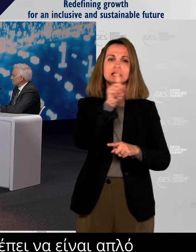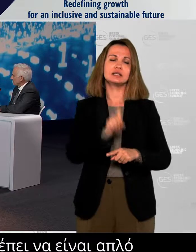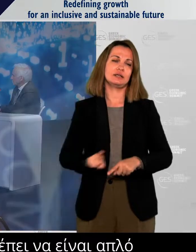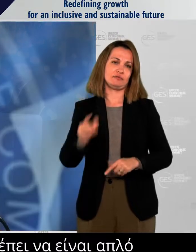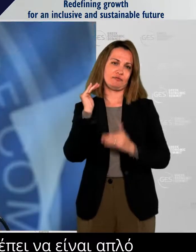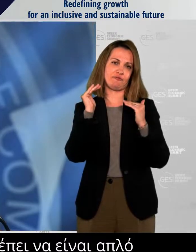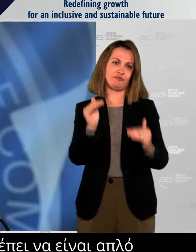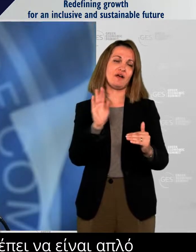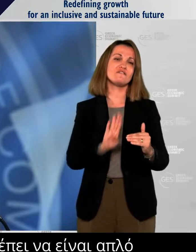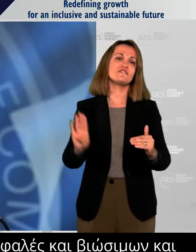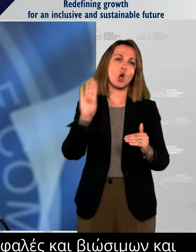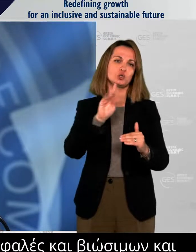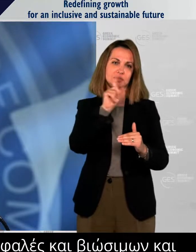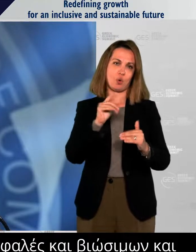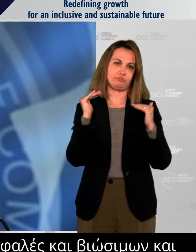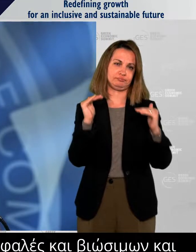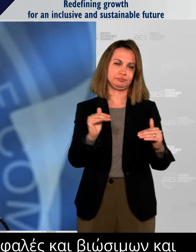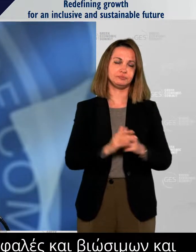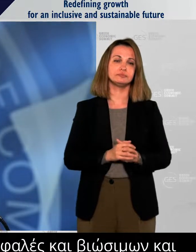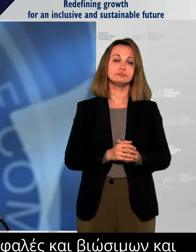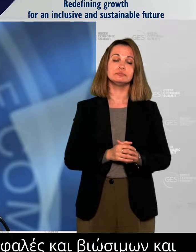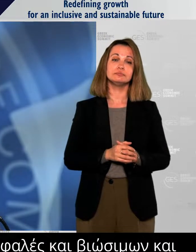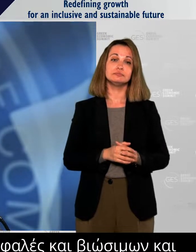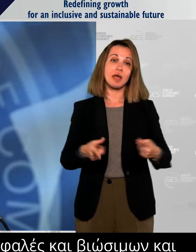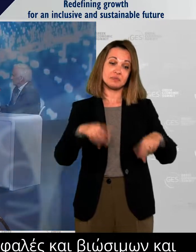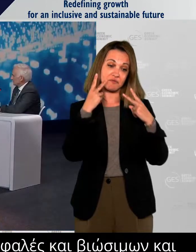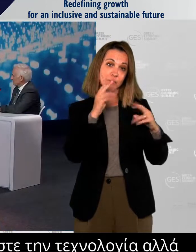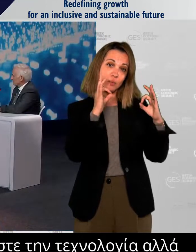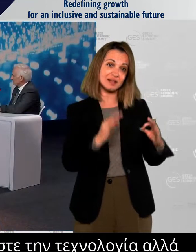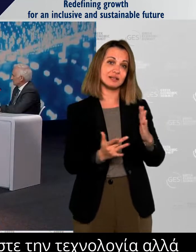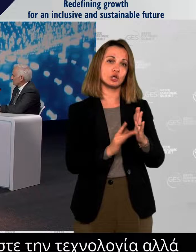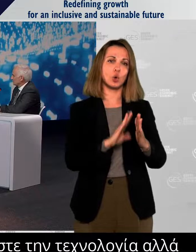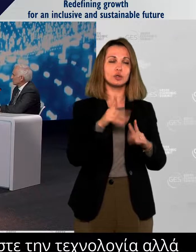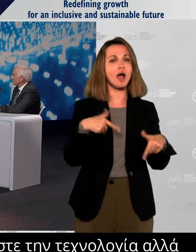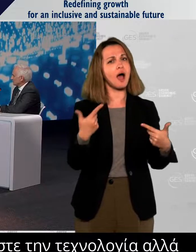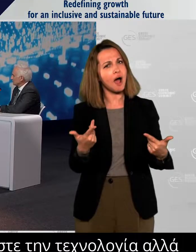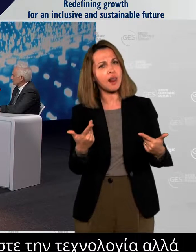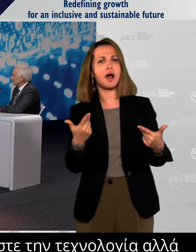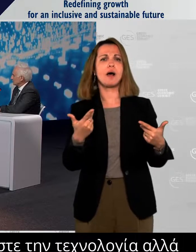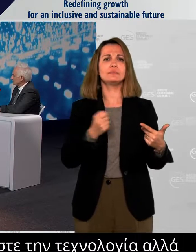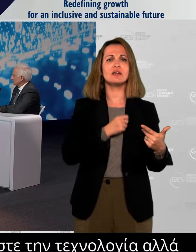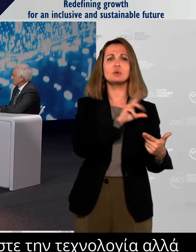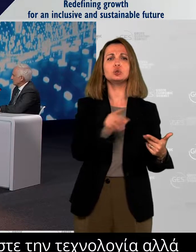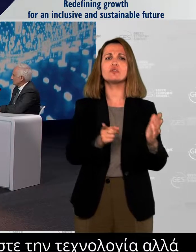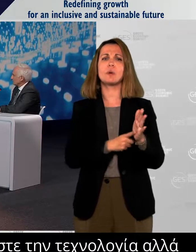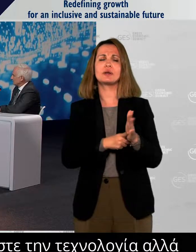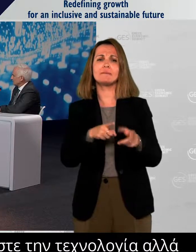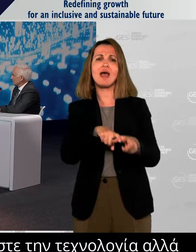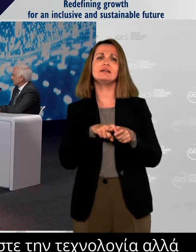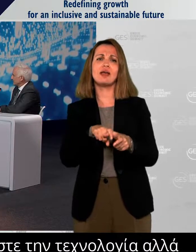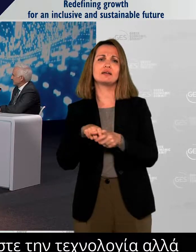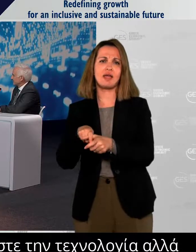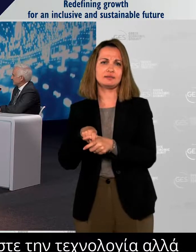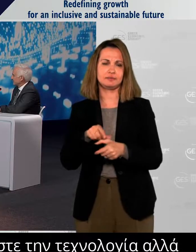see companies behaving. That's also the way we see cities that should become like this. And if I